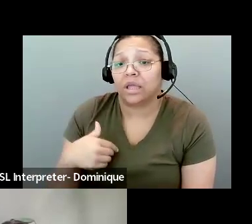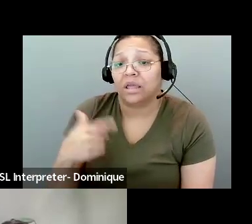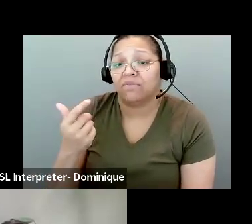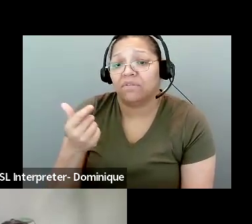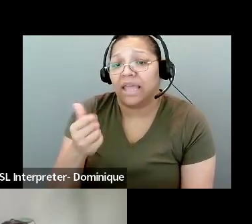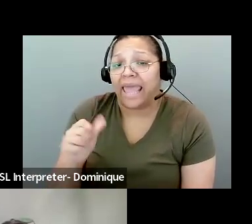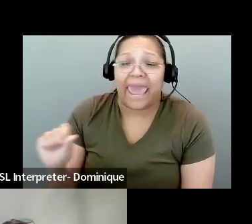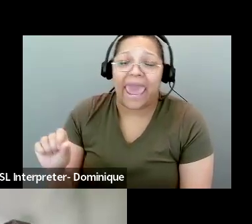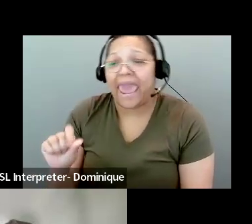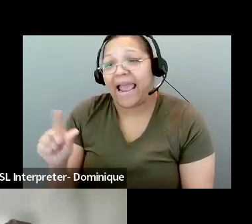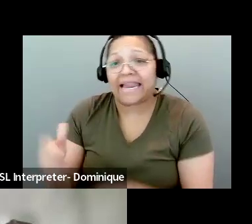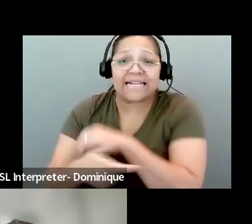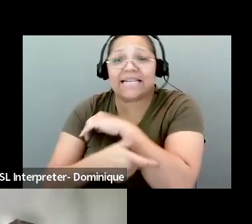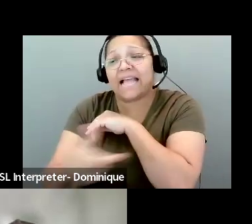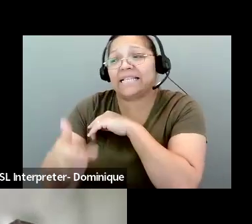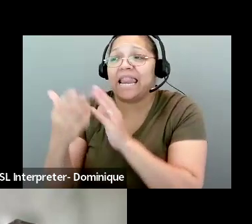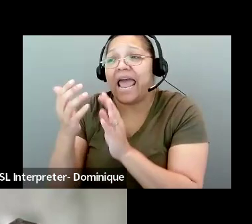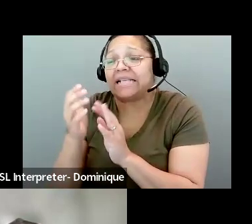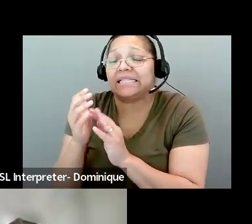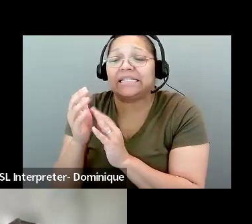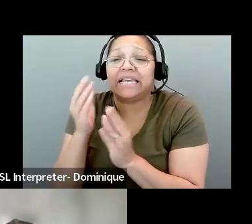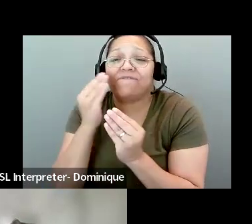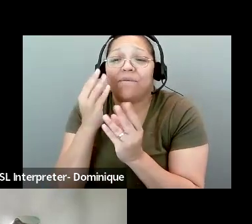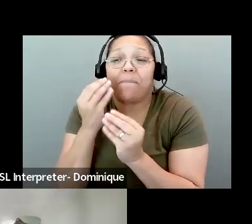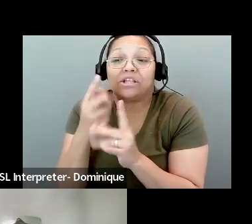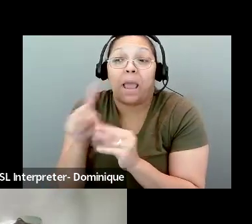tantalizing tidbits about Chicago?